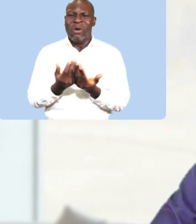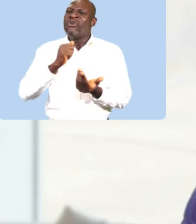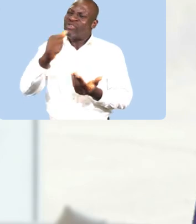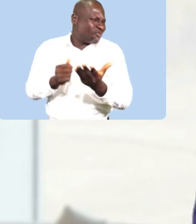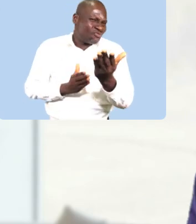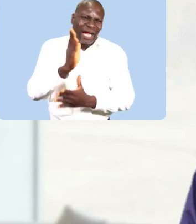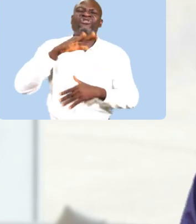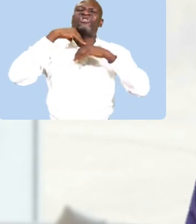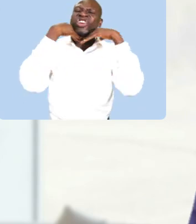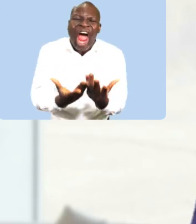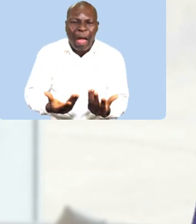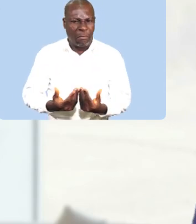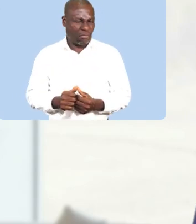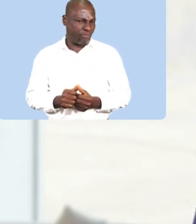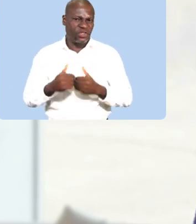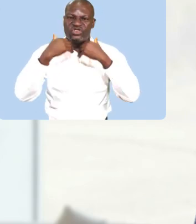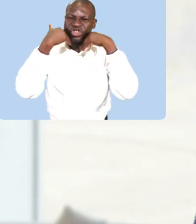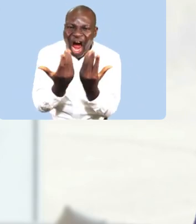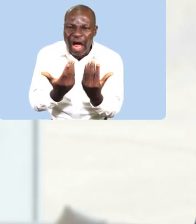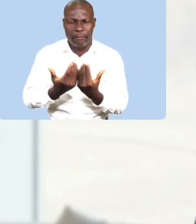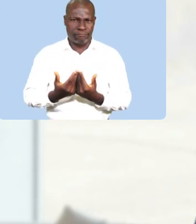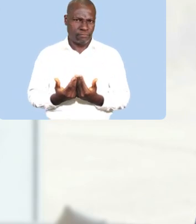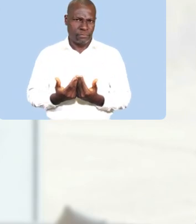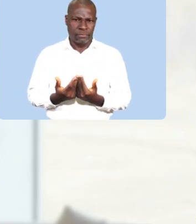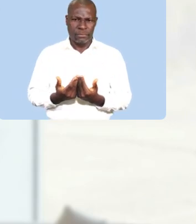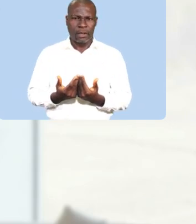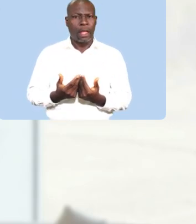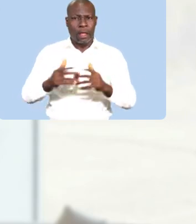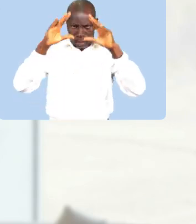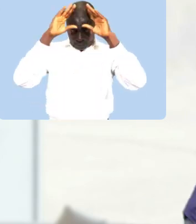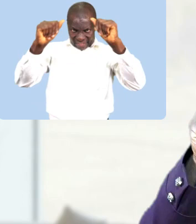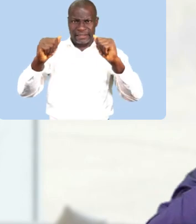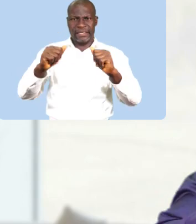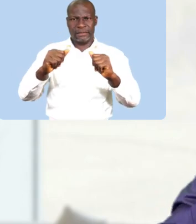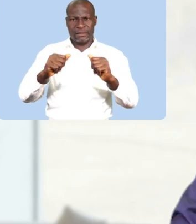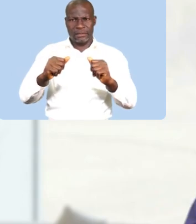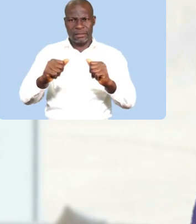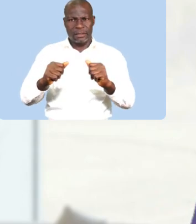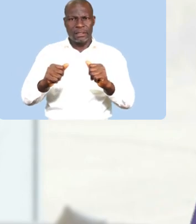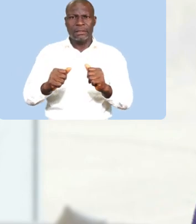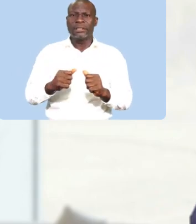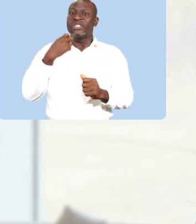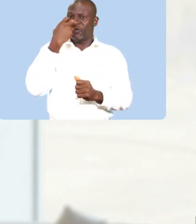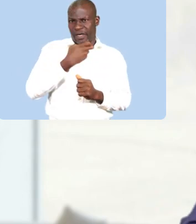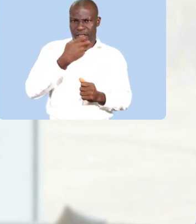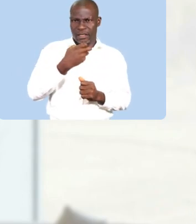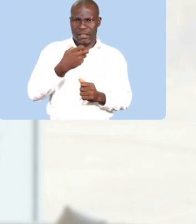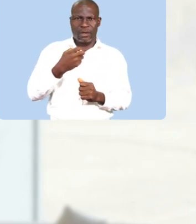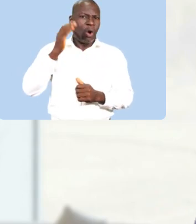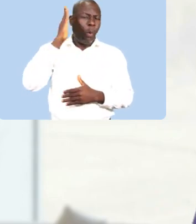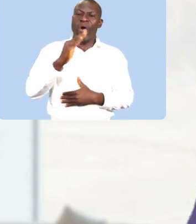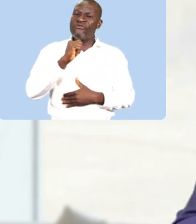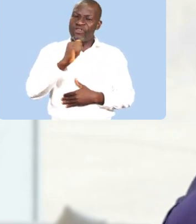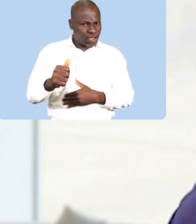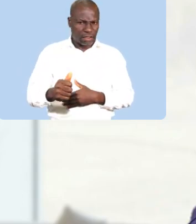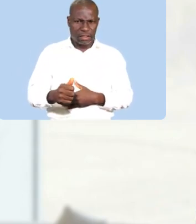it is so shameful. Oda papa, Poland president no, so yashi bako wadiba yane se, womu nyayi,